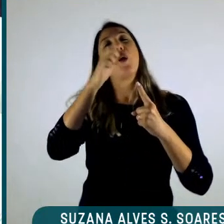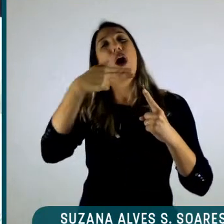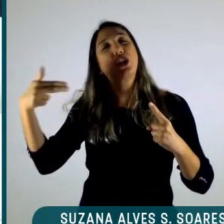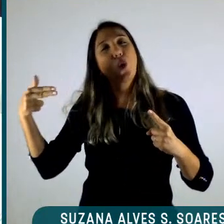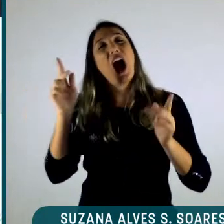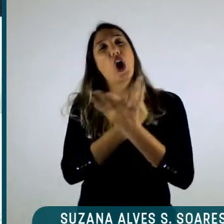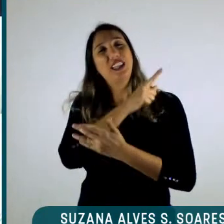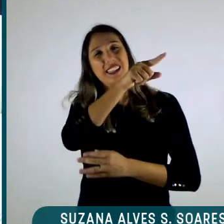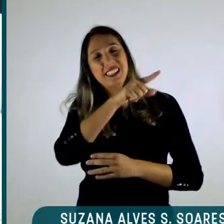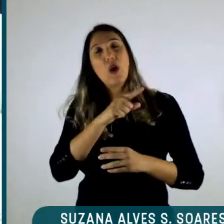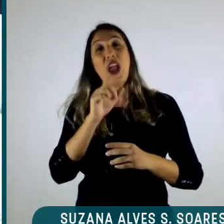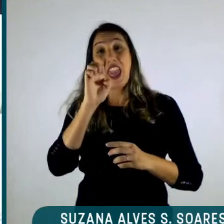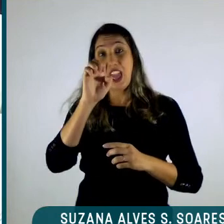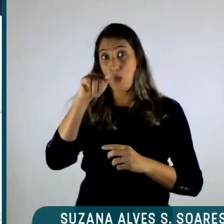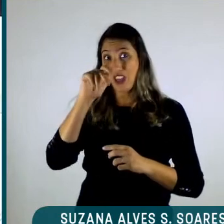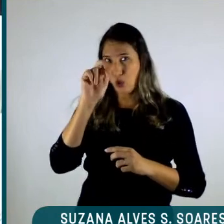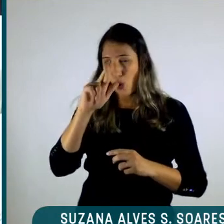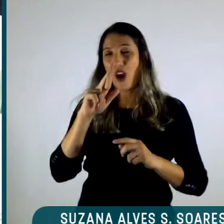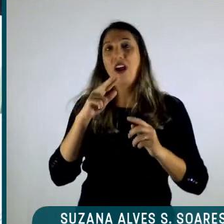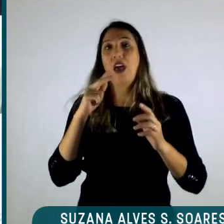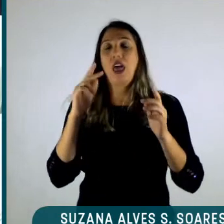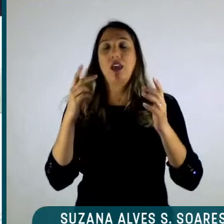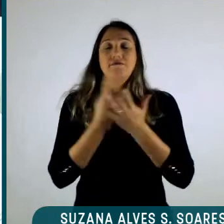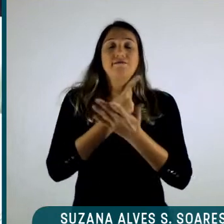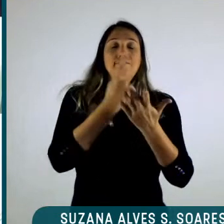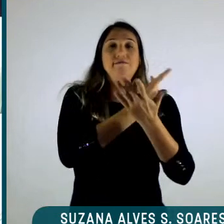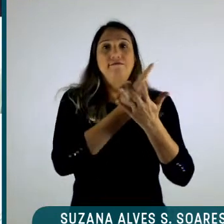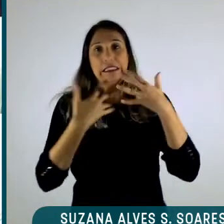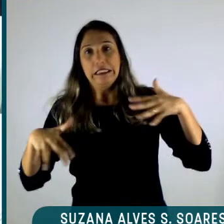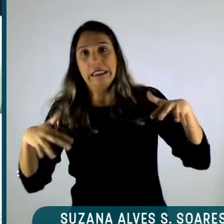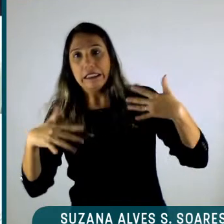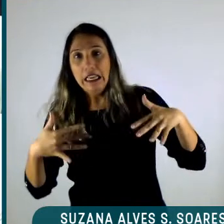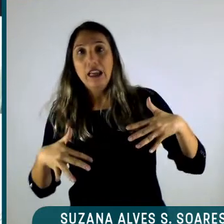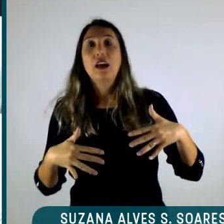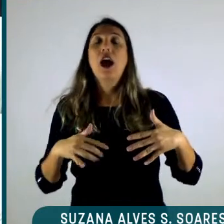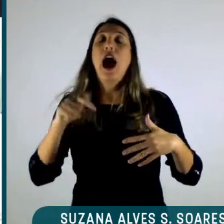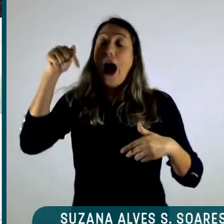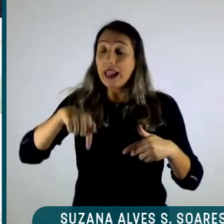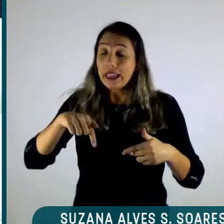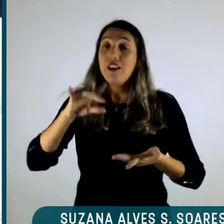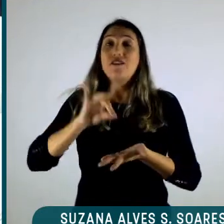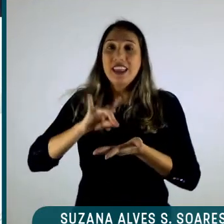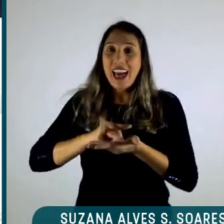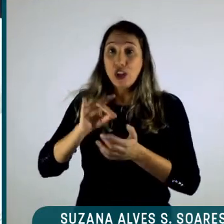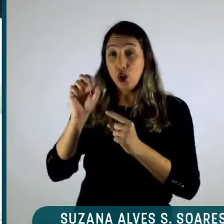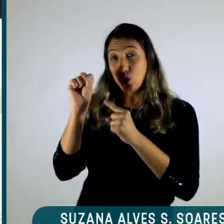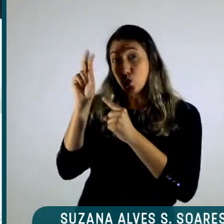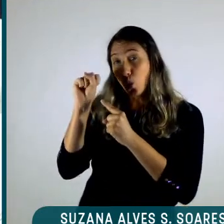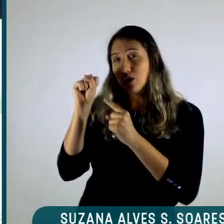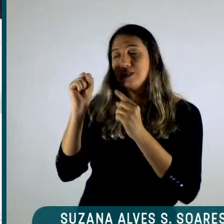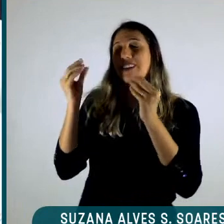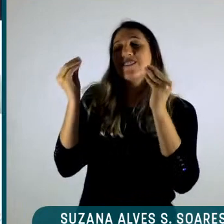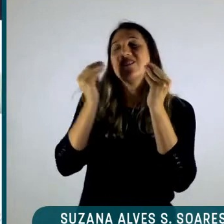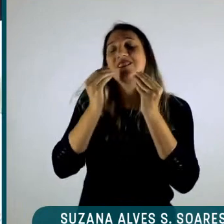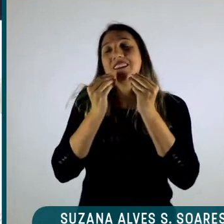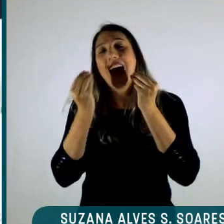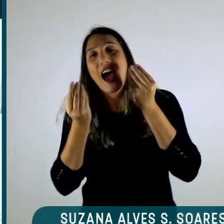Nicaragua, Ecuador, very dramatic situations. And here it's true that the